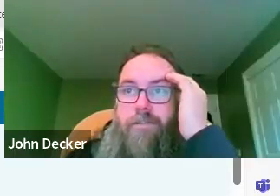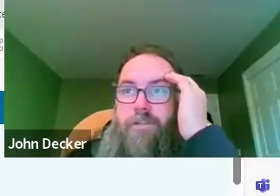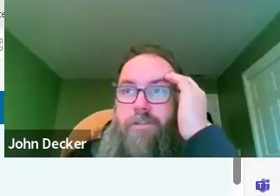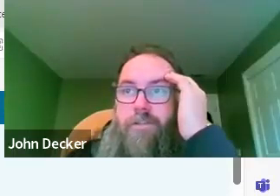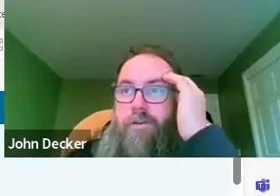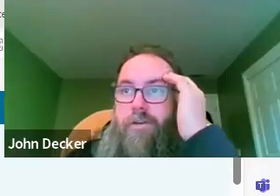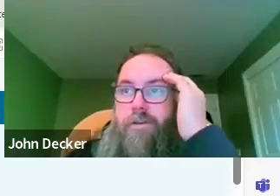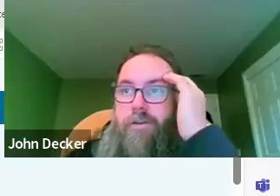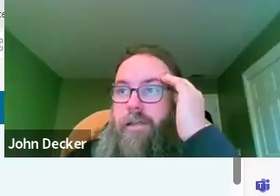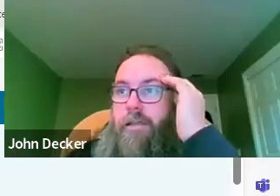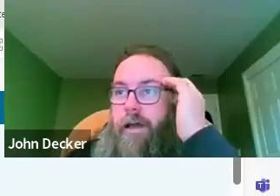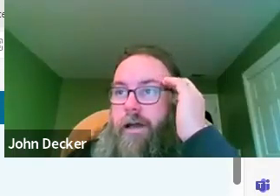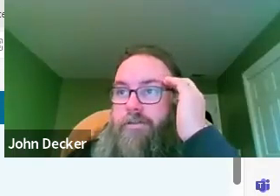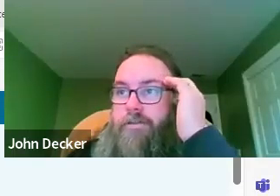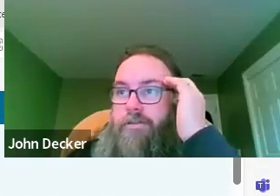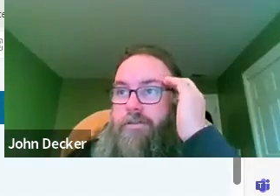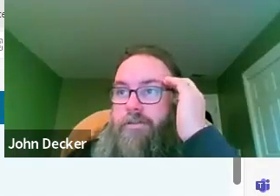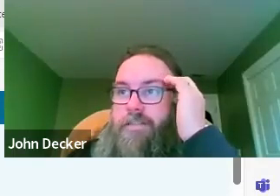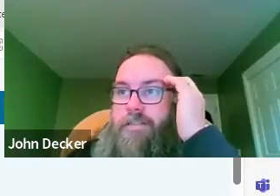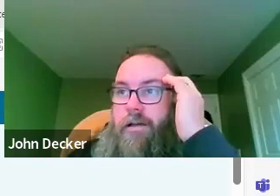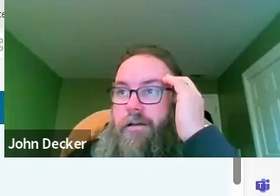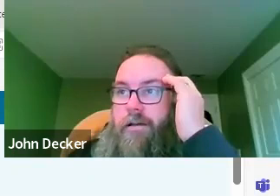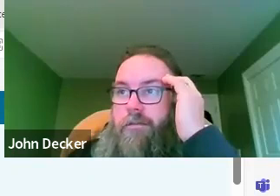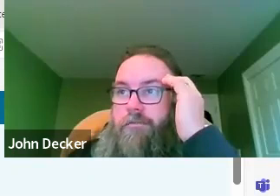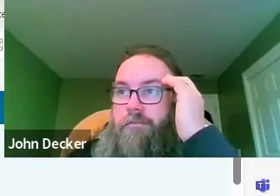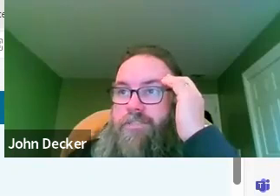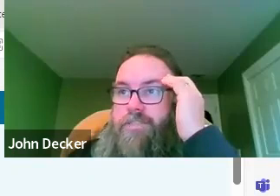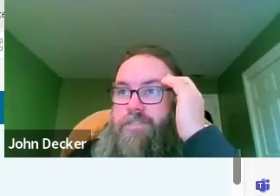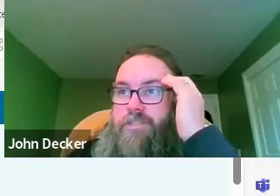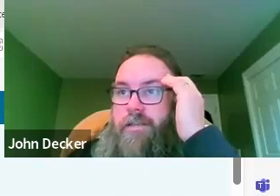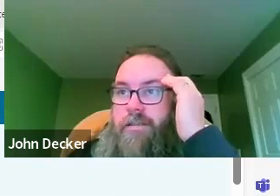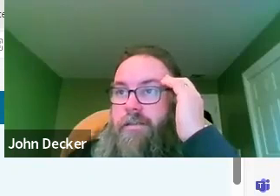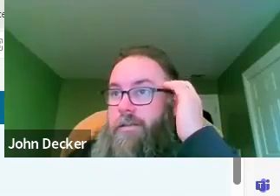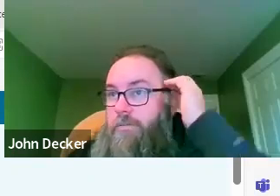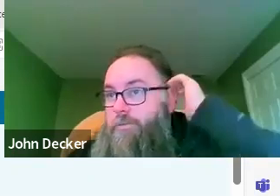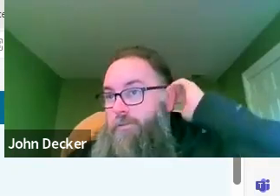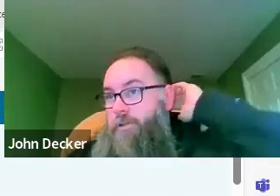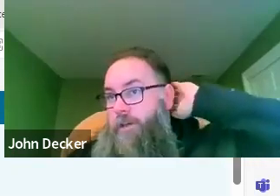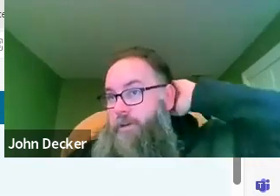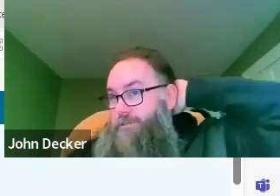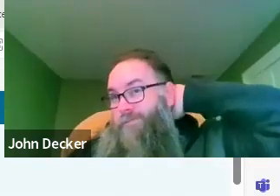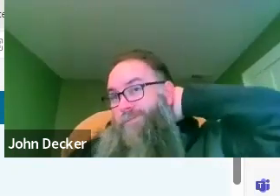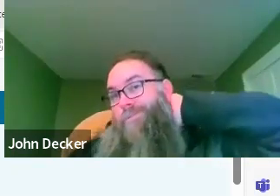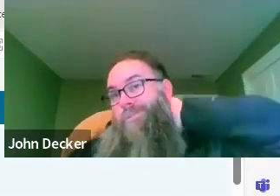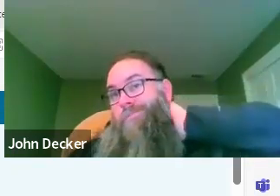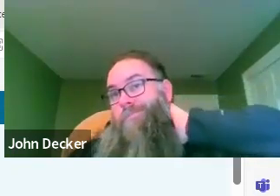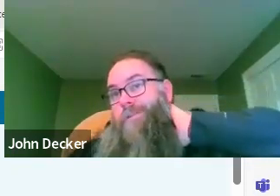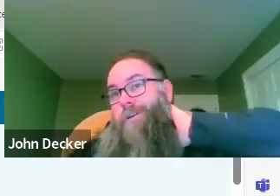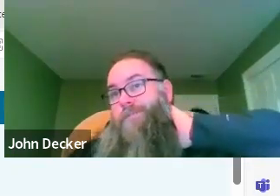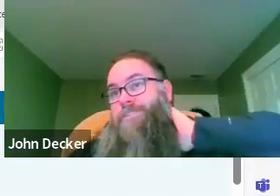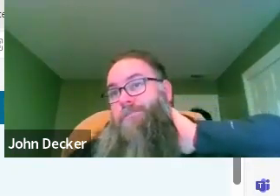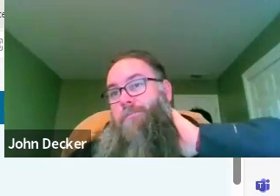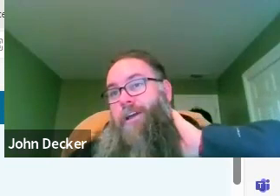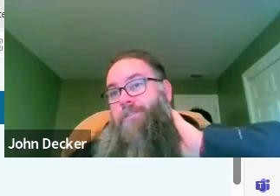service code description. They put in how to do the person-centered fact sheet. They did the referral evaluation